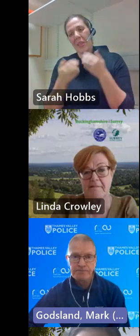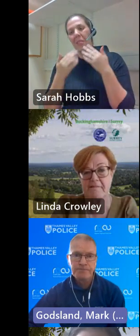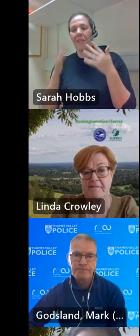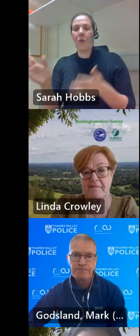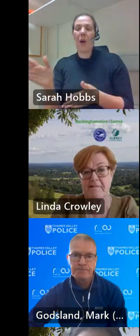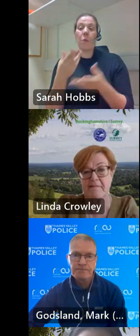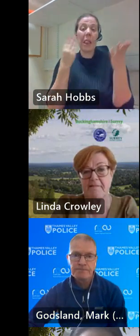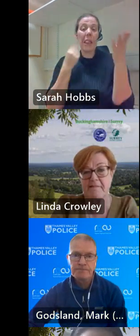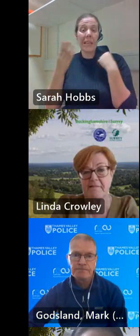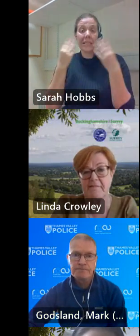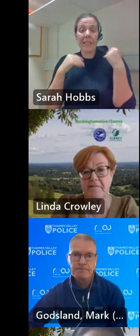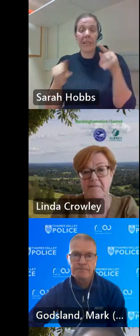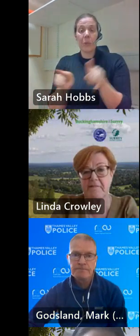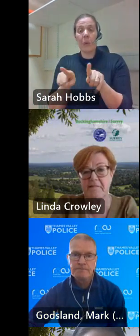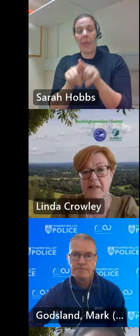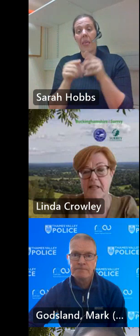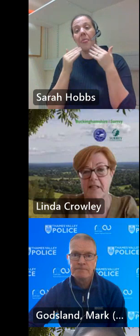listening.